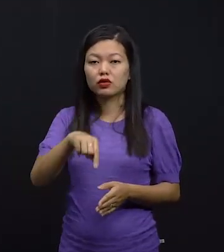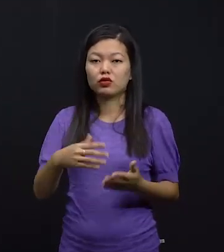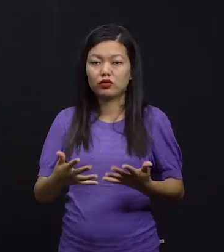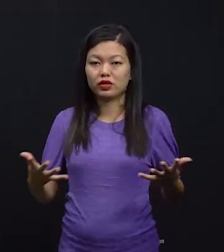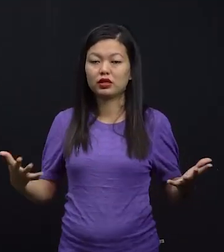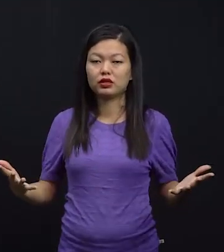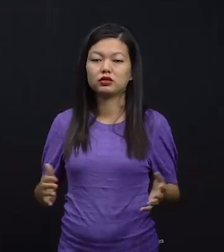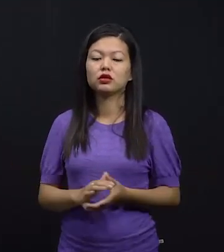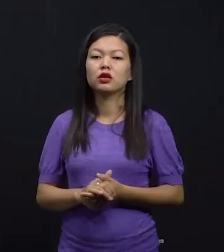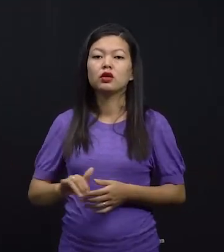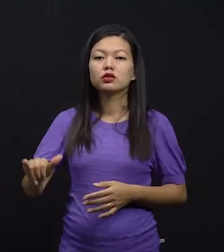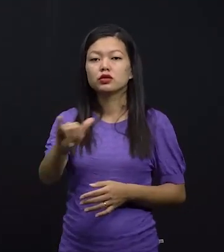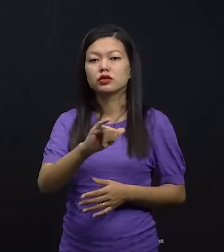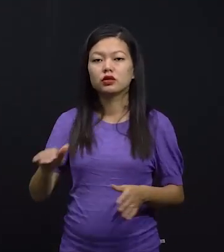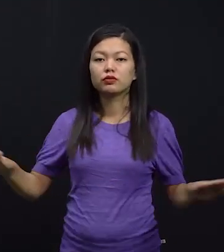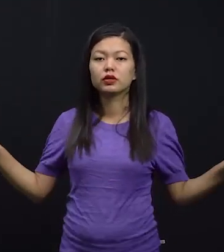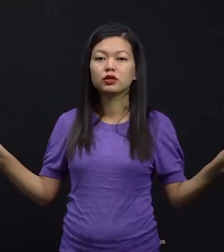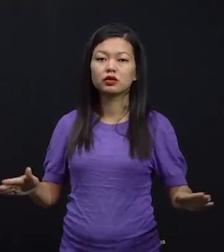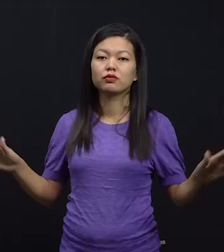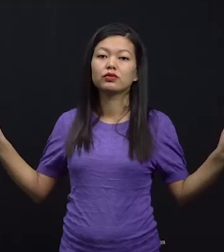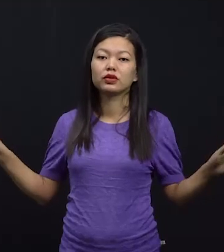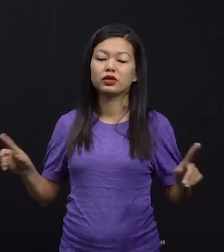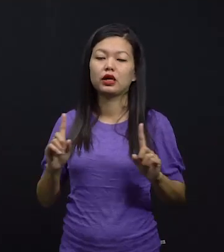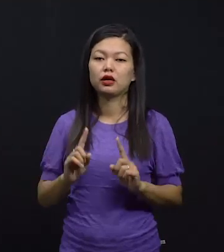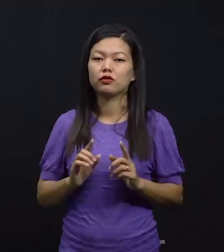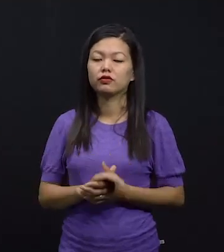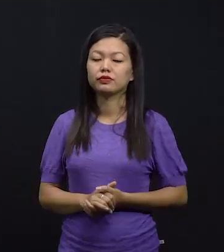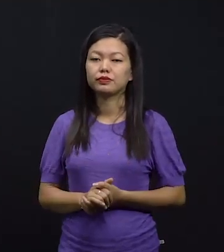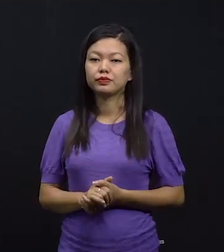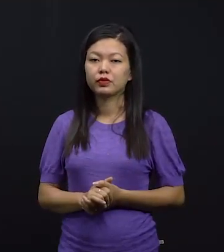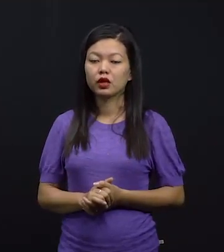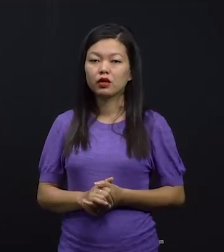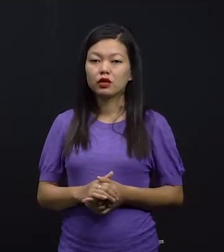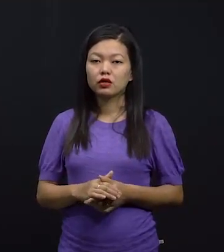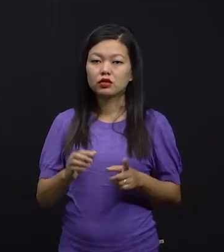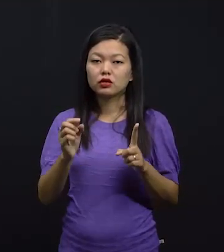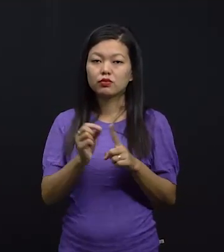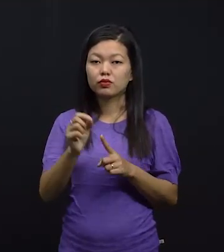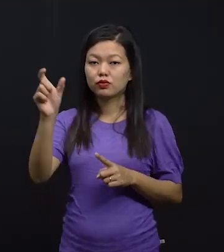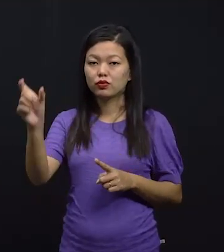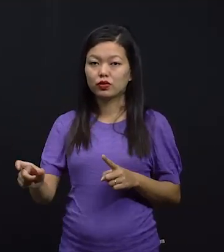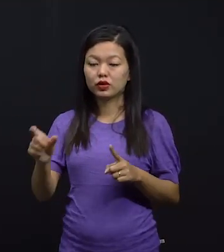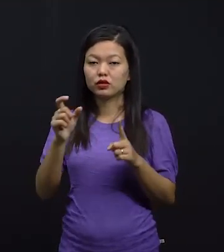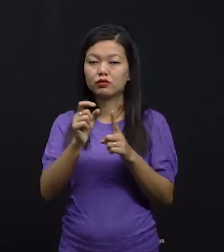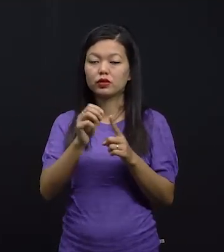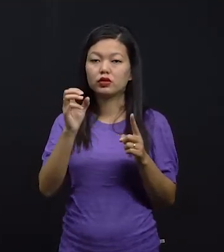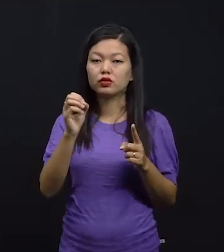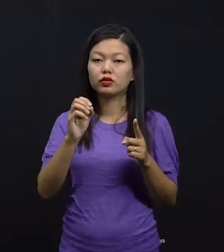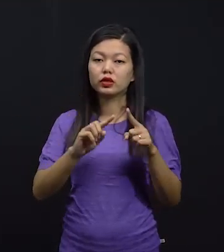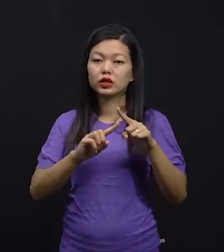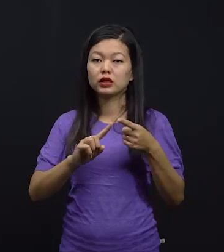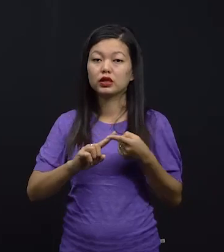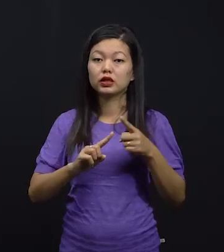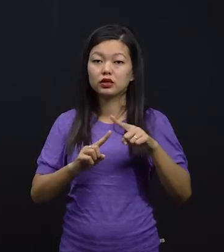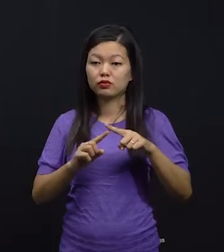bird here. The poet brought these words together to let us know and appreciate the qualities that the